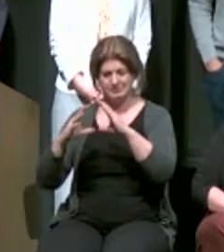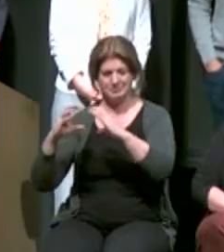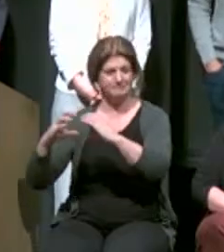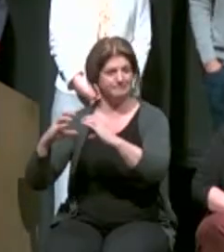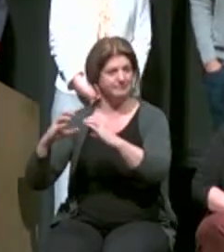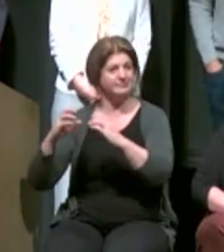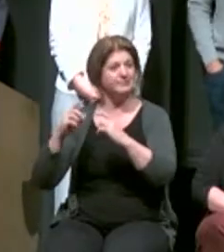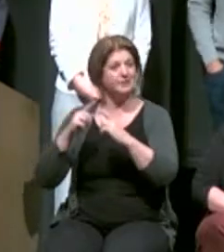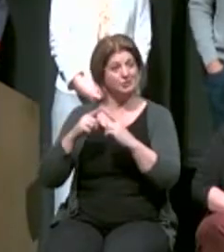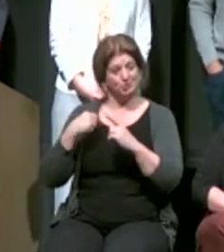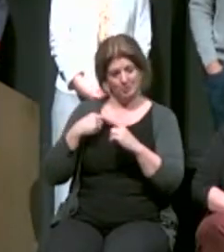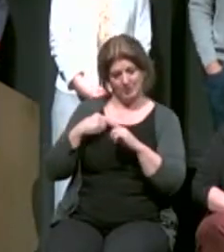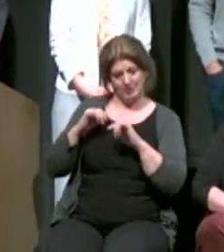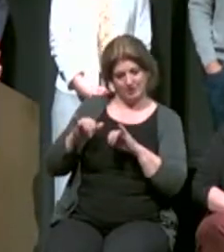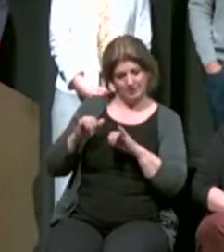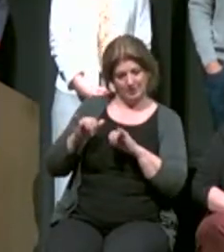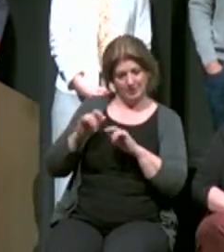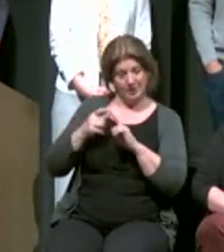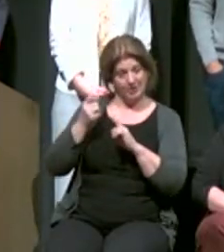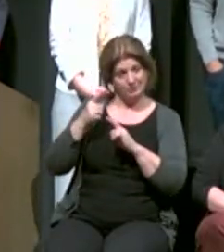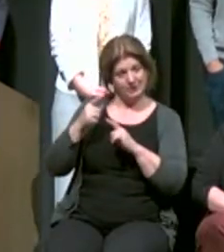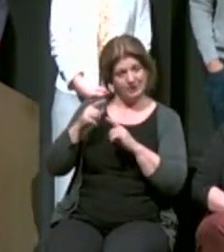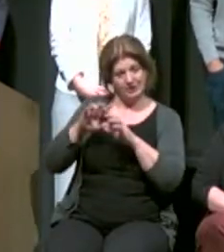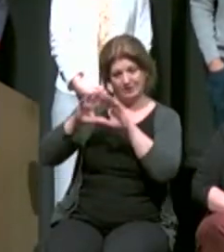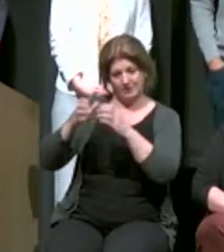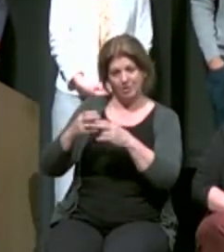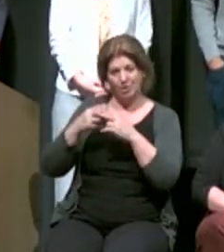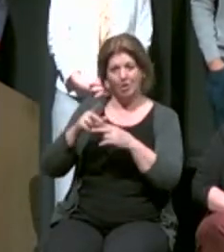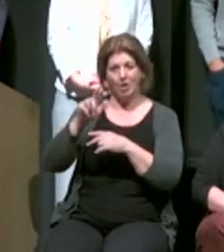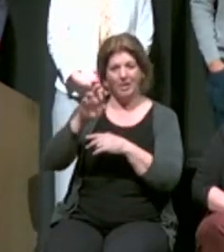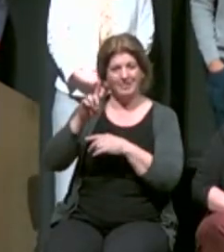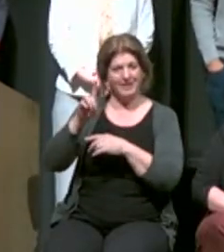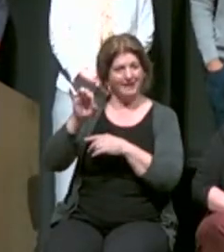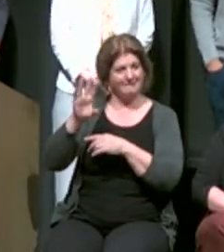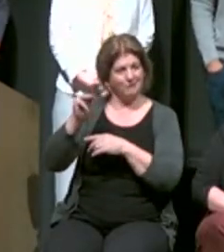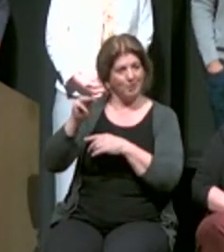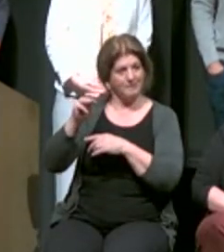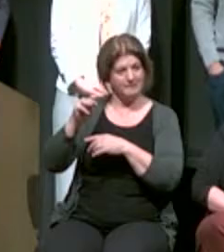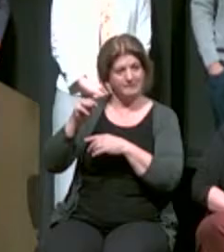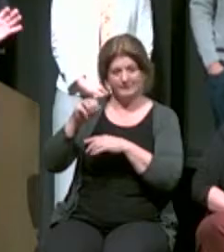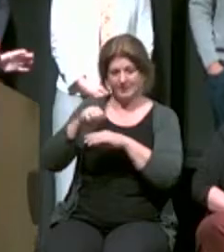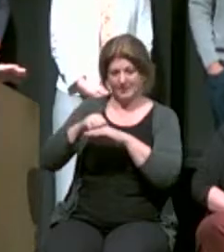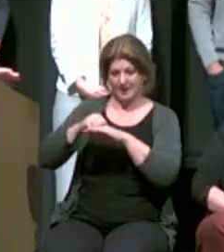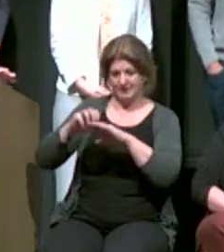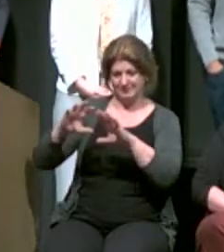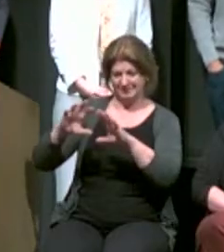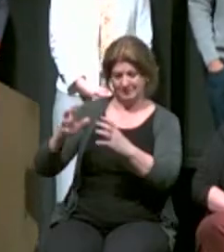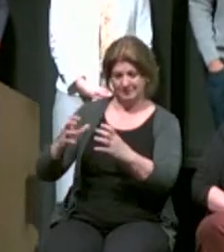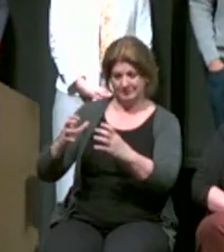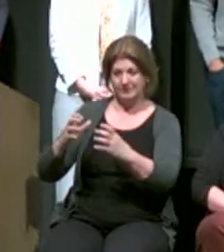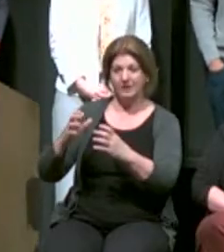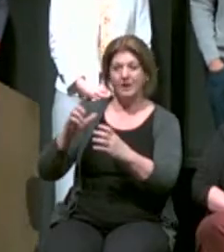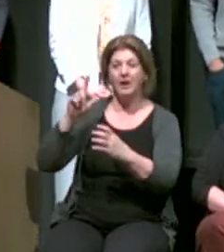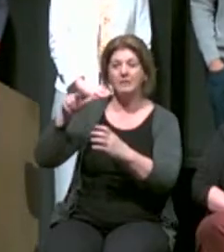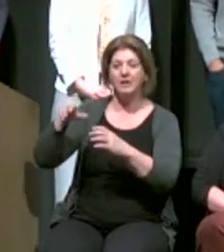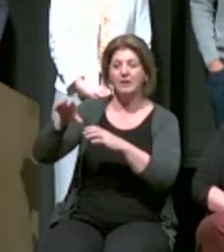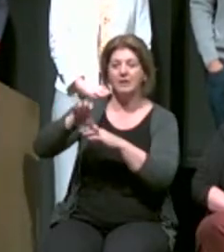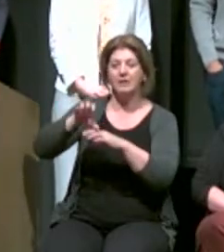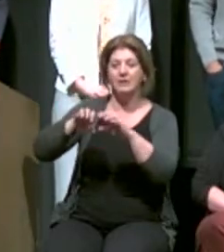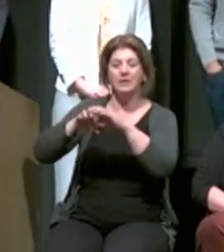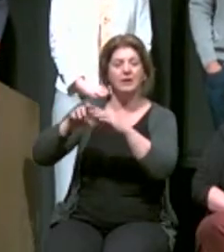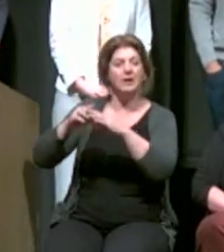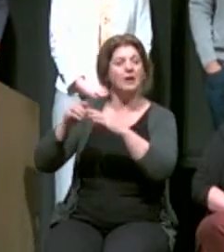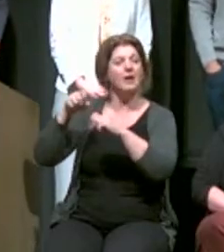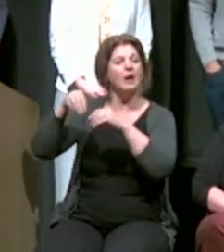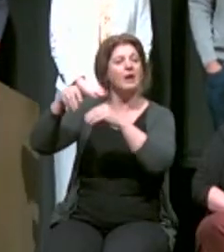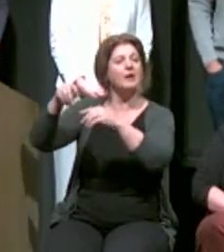we understood, okay, so we're making a landform, with this that will eventually grow something. Okay, that's a good place to